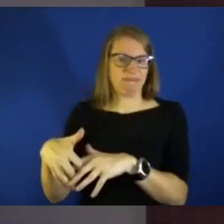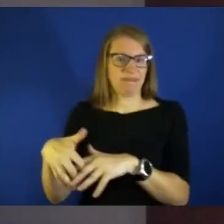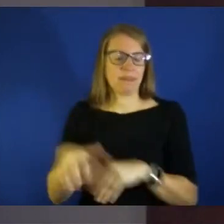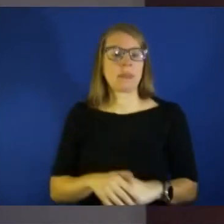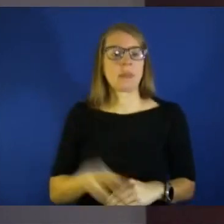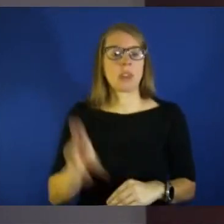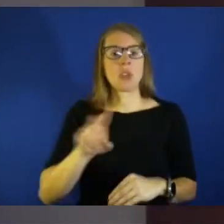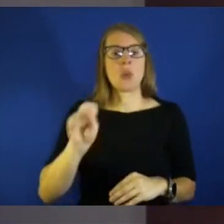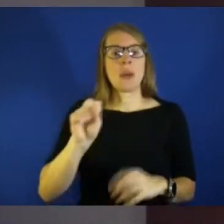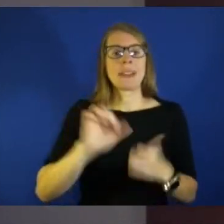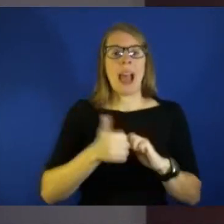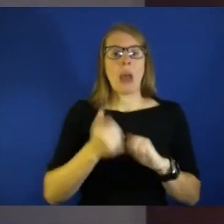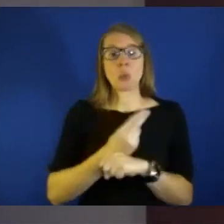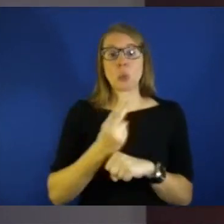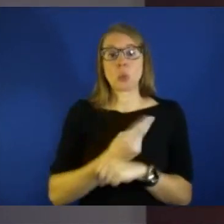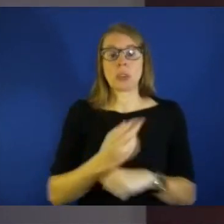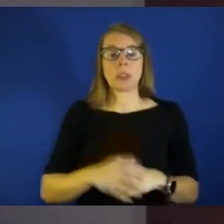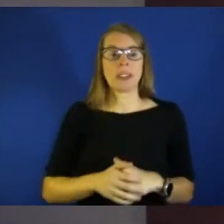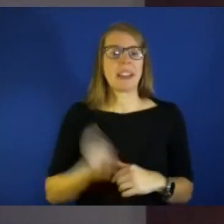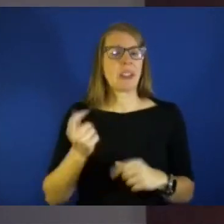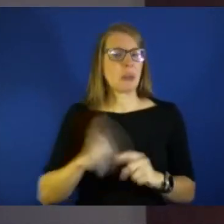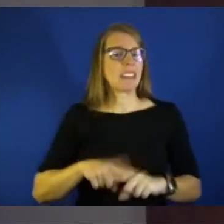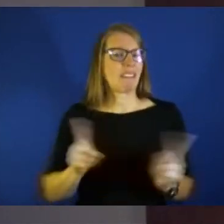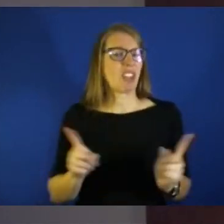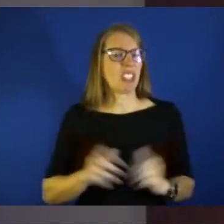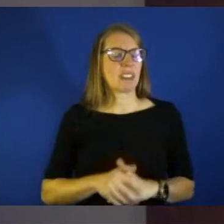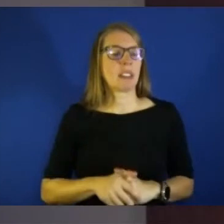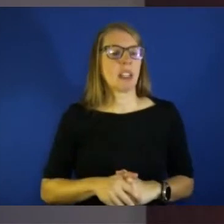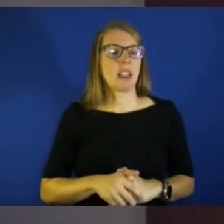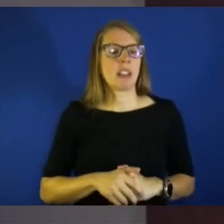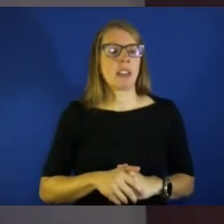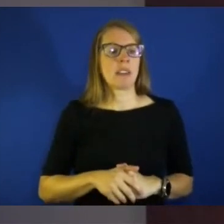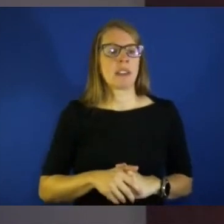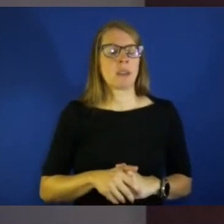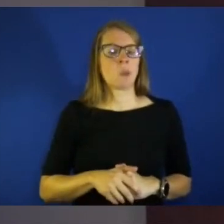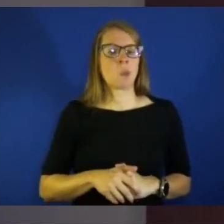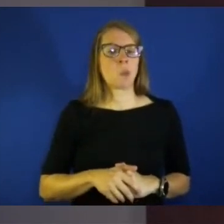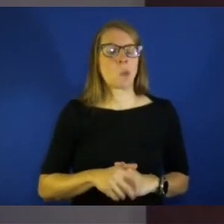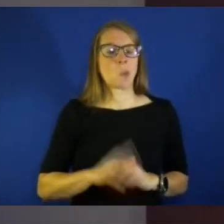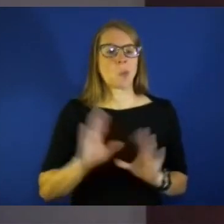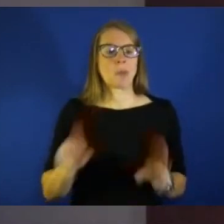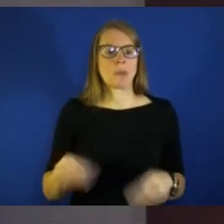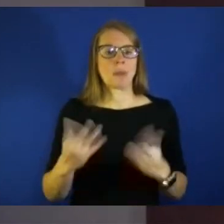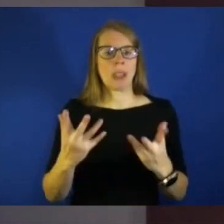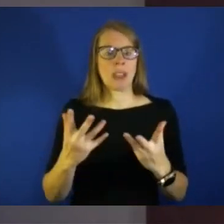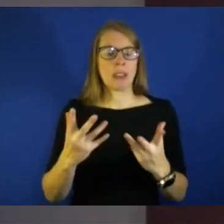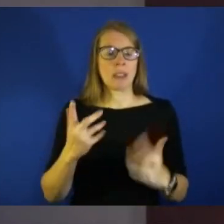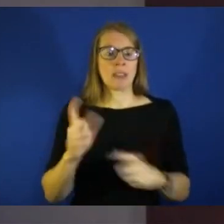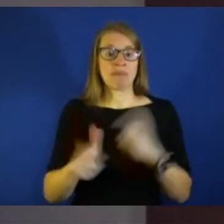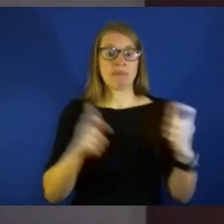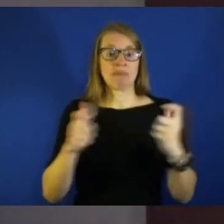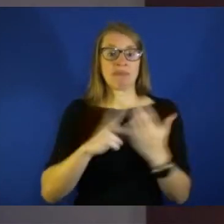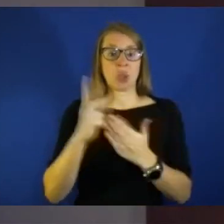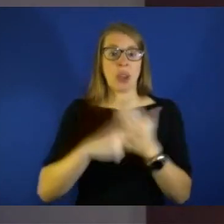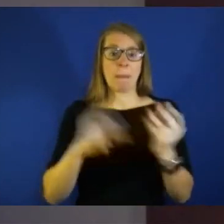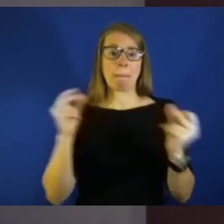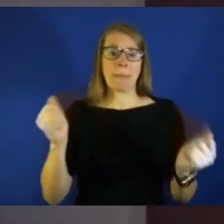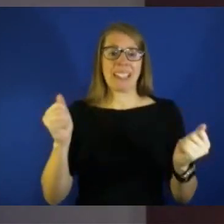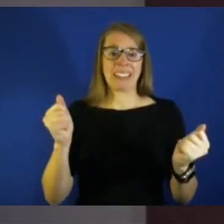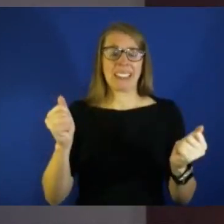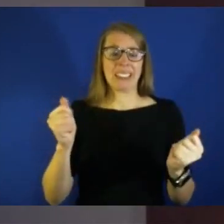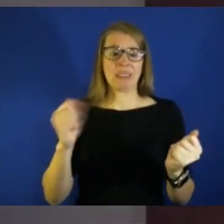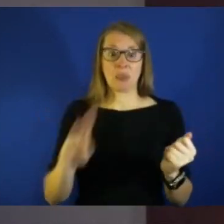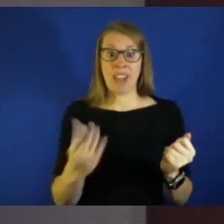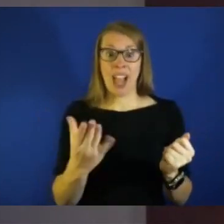a little different. So we didn't, this was given in this big program immediately, and it was kind